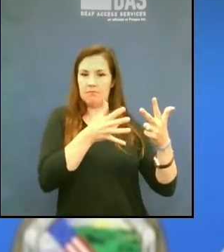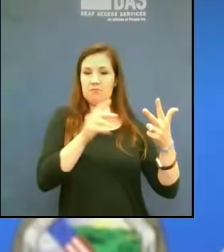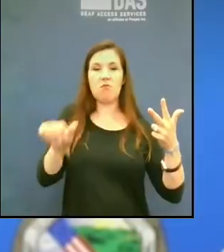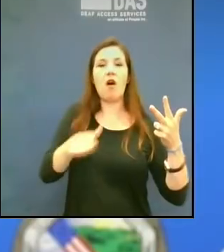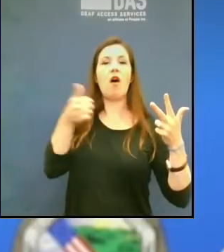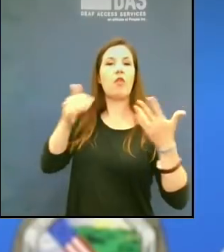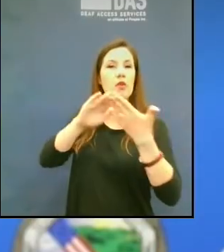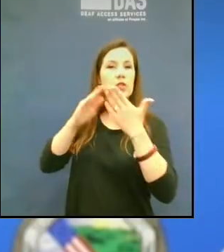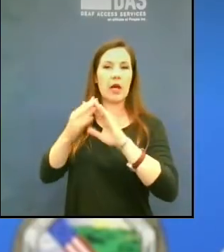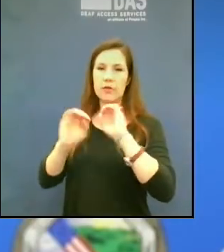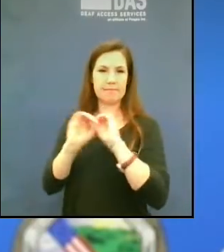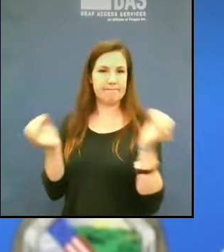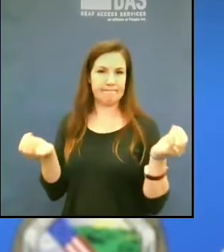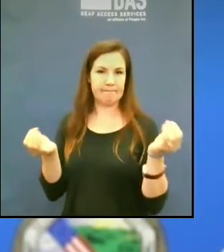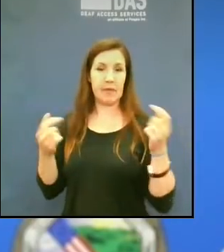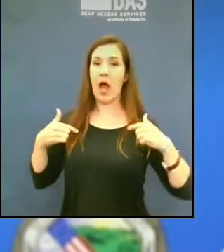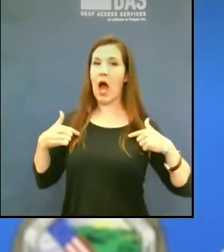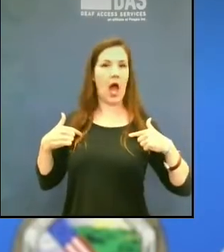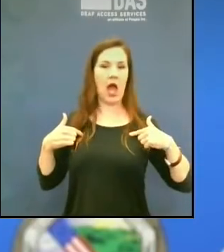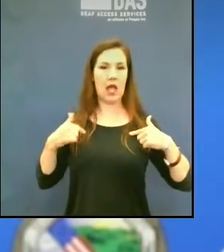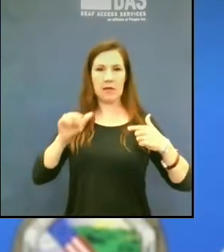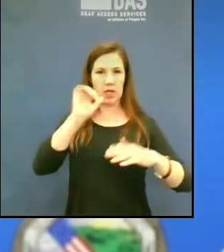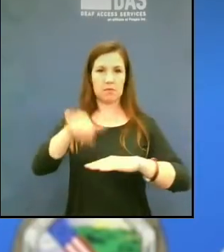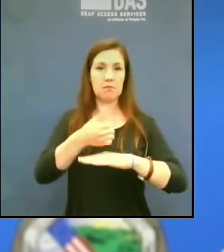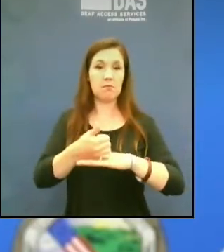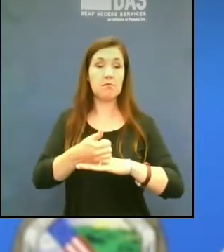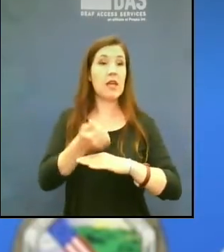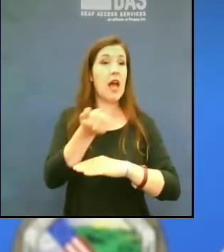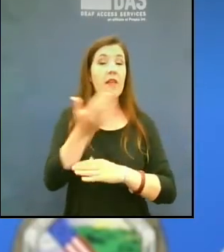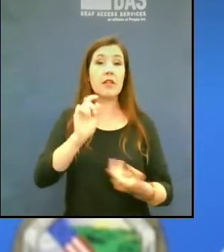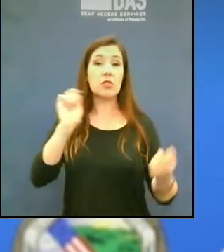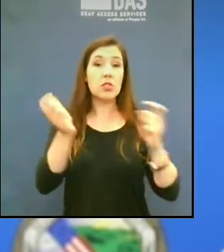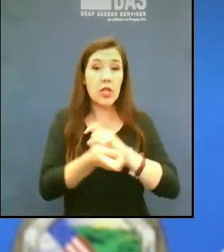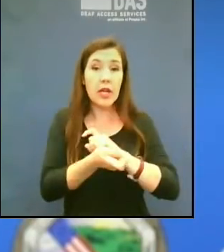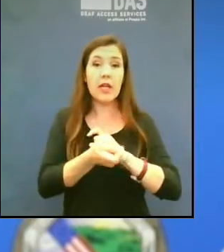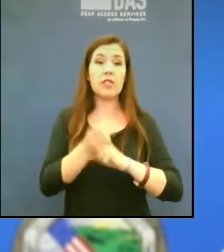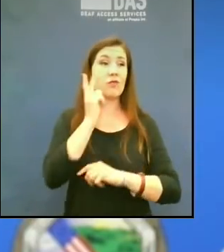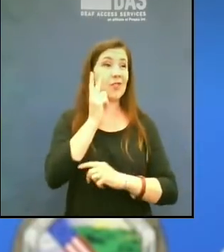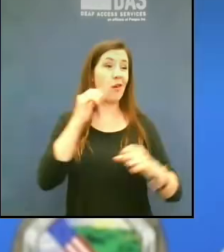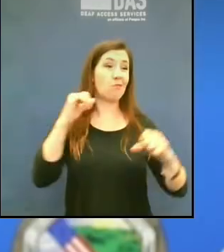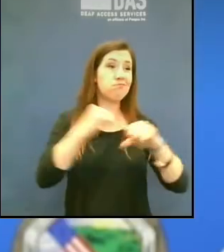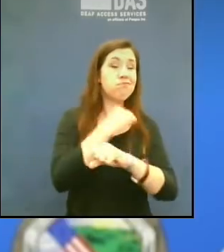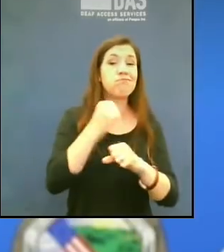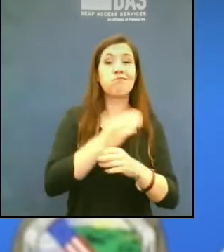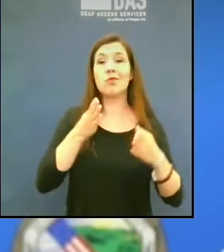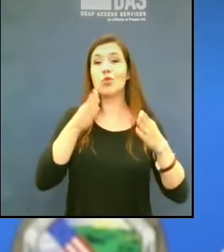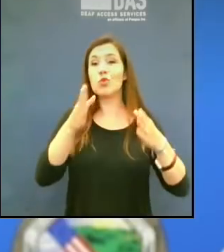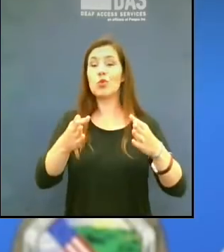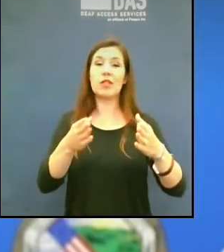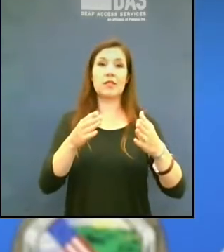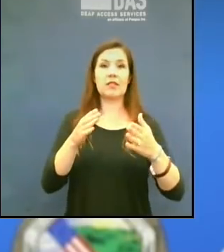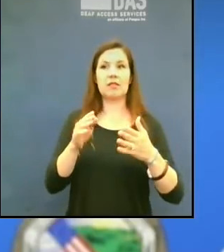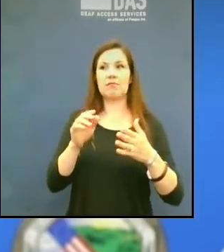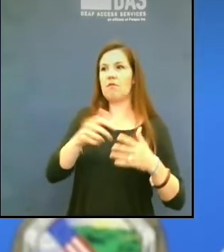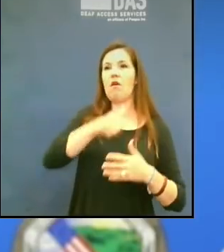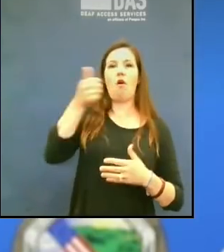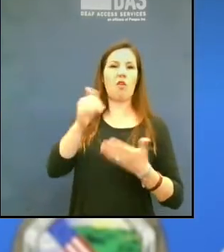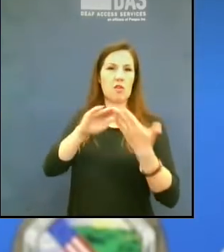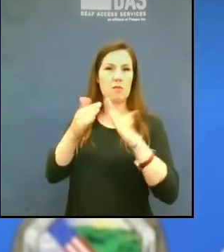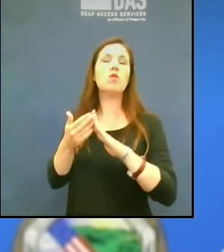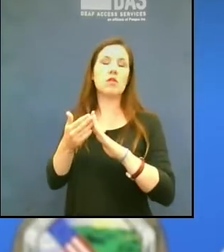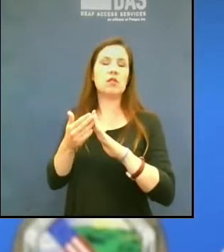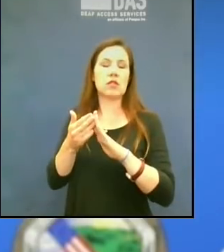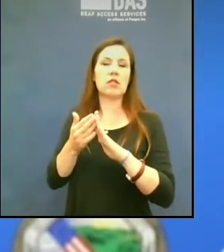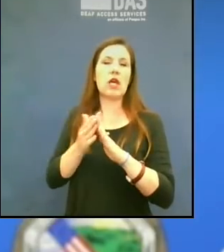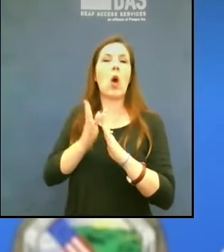as implemented by me. Now, if things change, if we saw violence in our streets and those communities outside of those three, then we